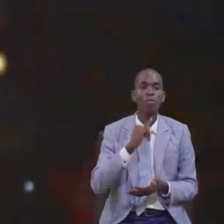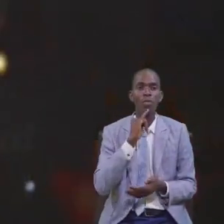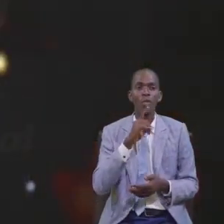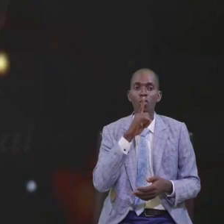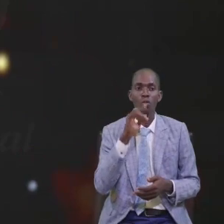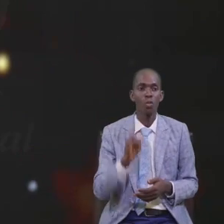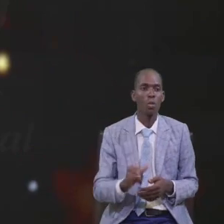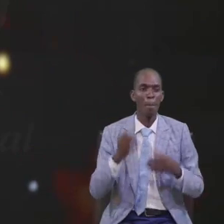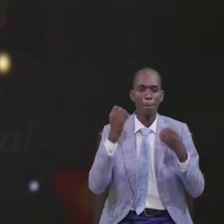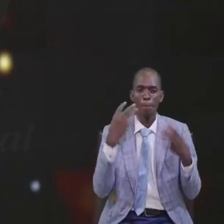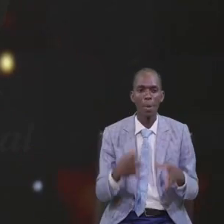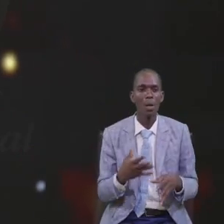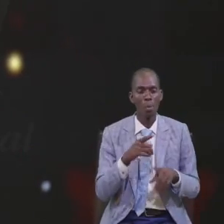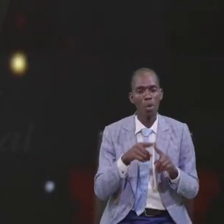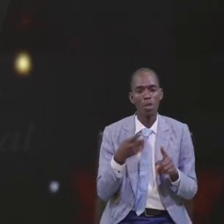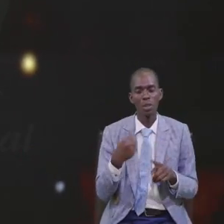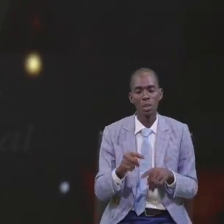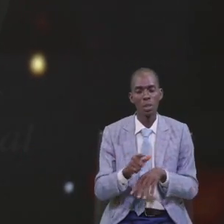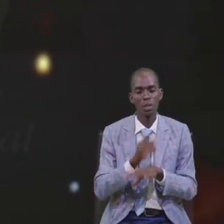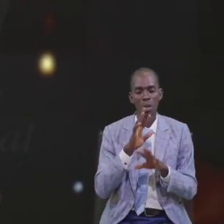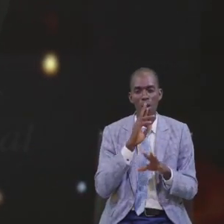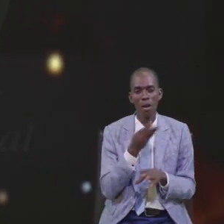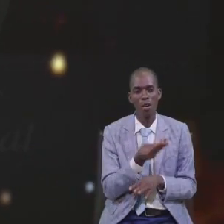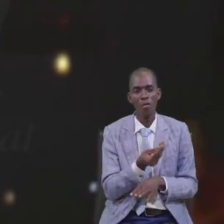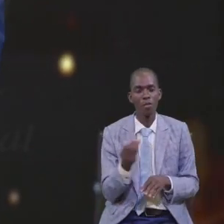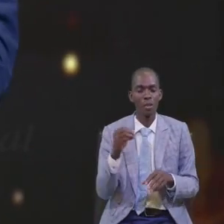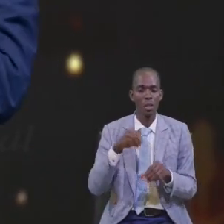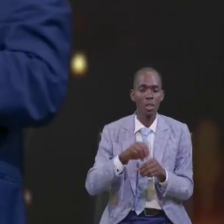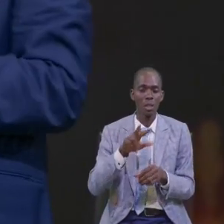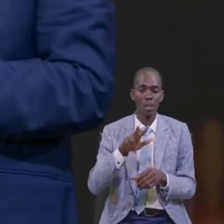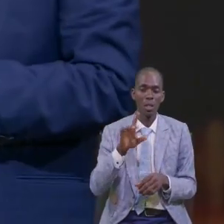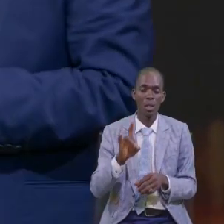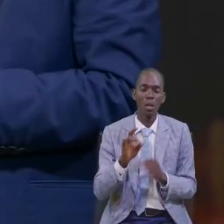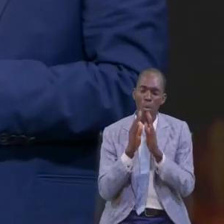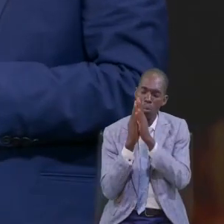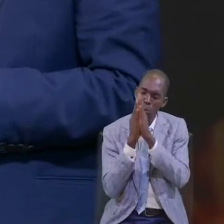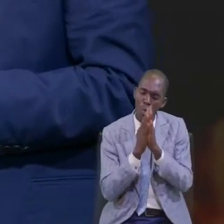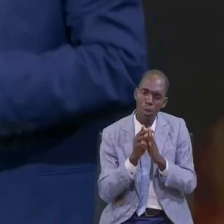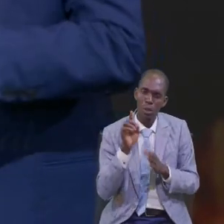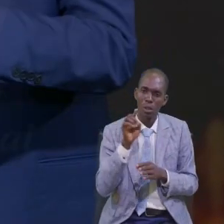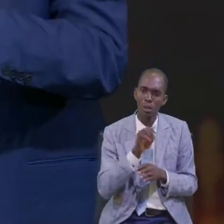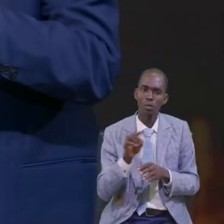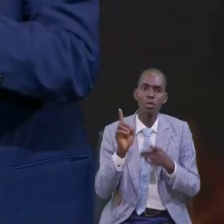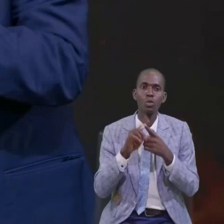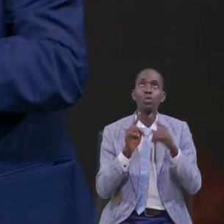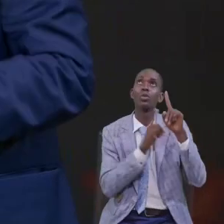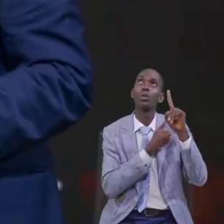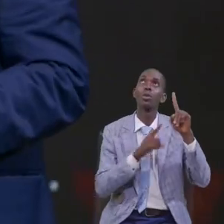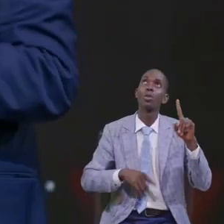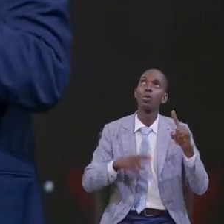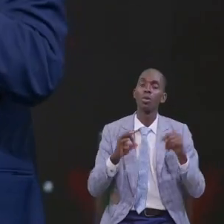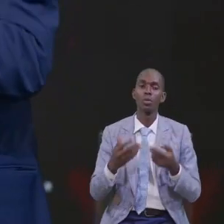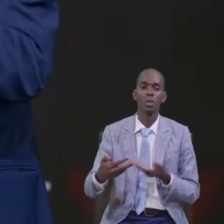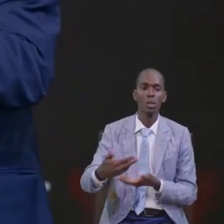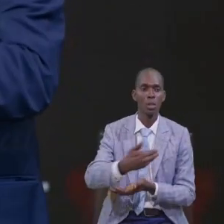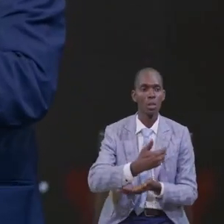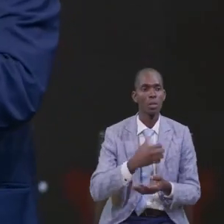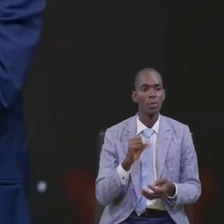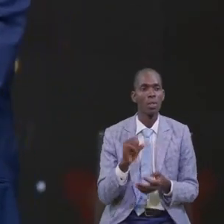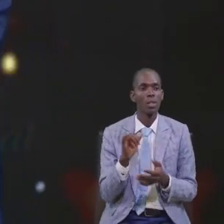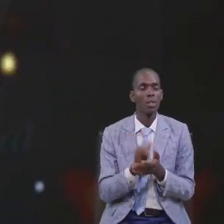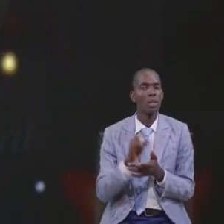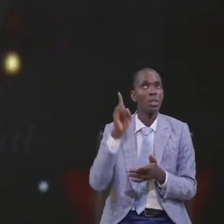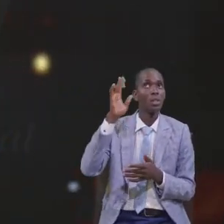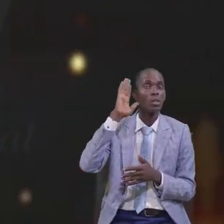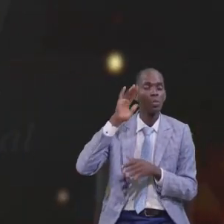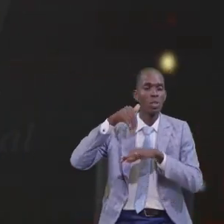Verse 38, it says, pray ye therefore the Lord of the harvest that he will send